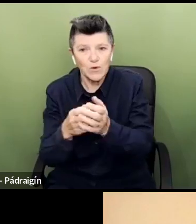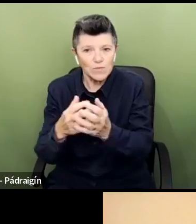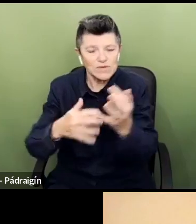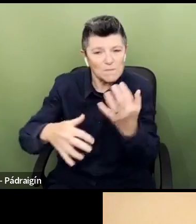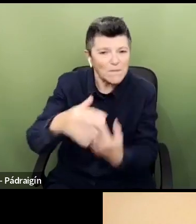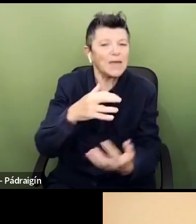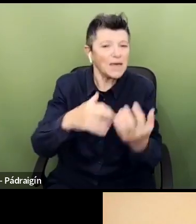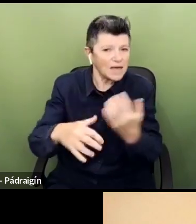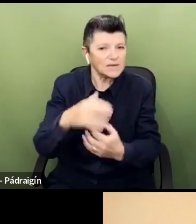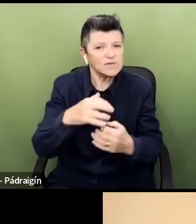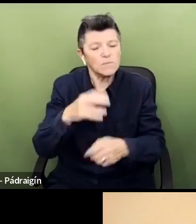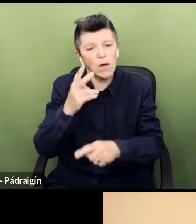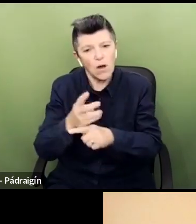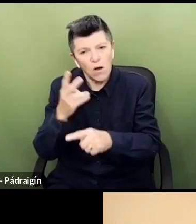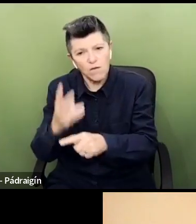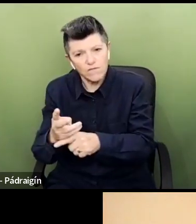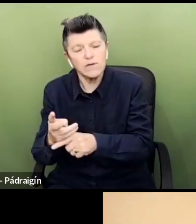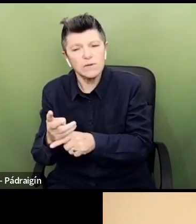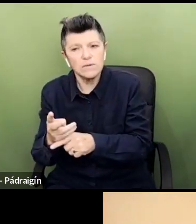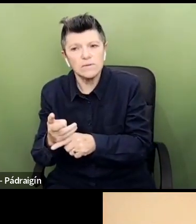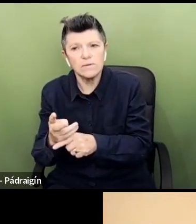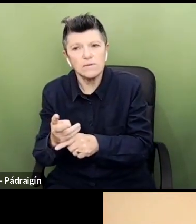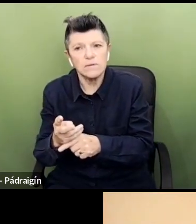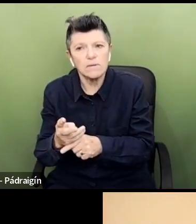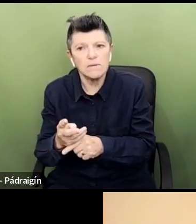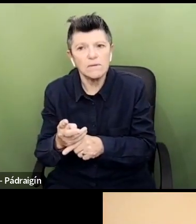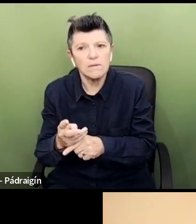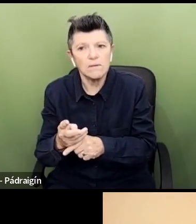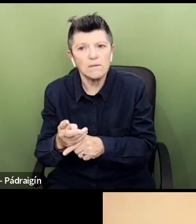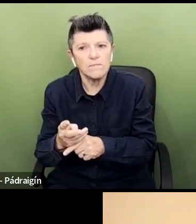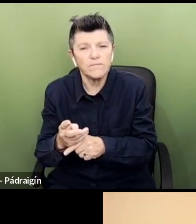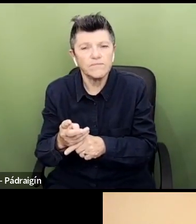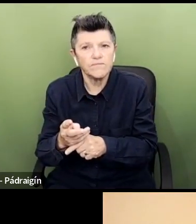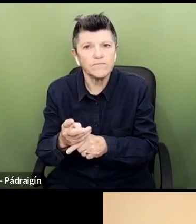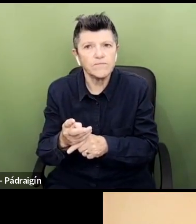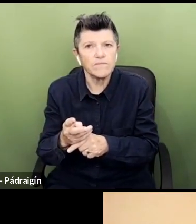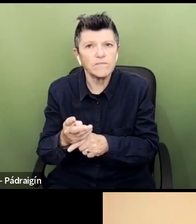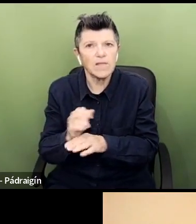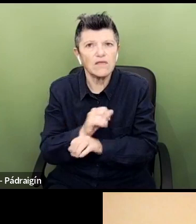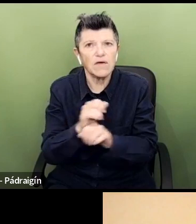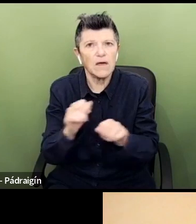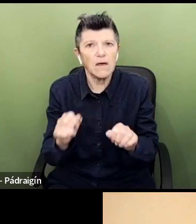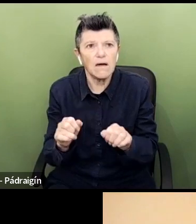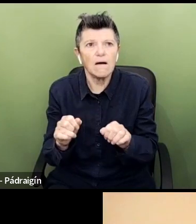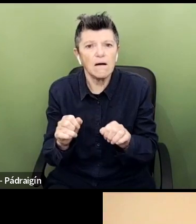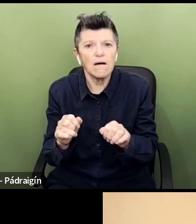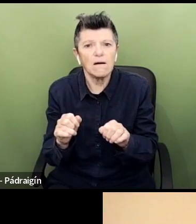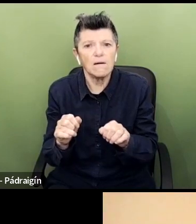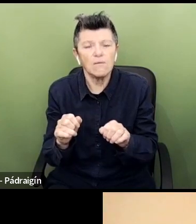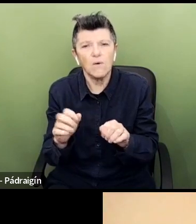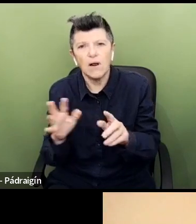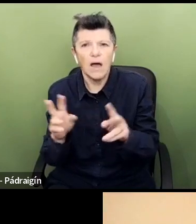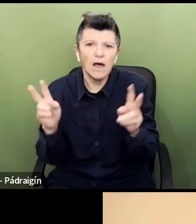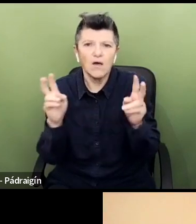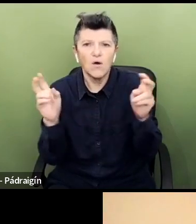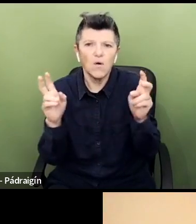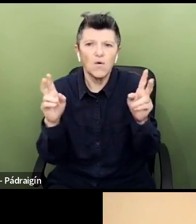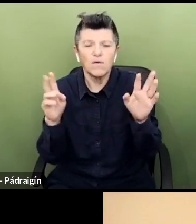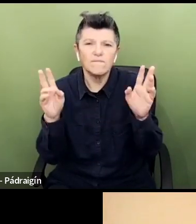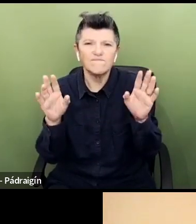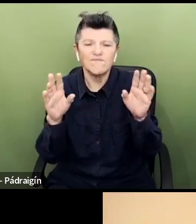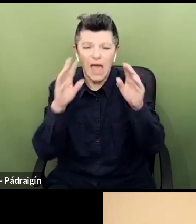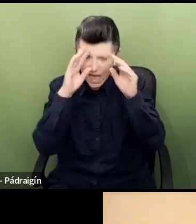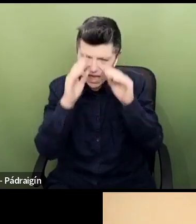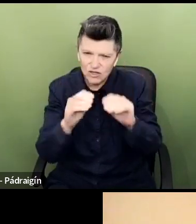often overwhelmingly of the kind of what I call educated